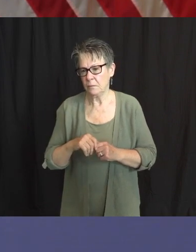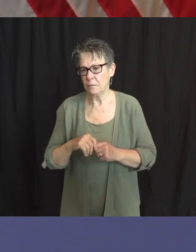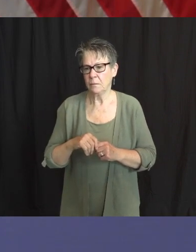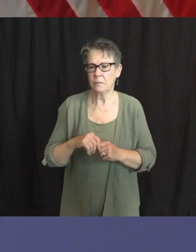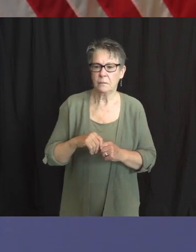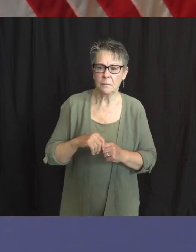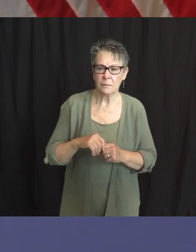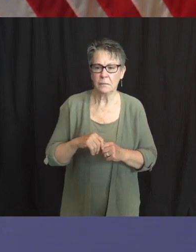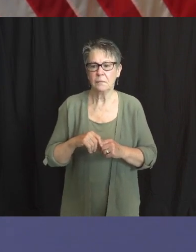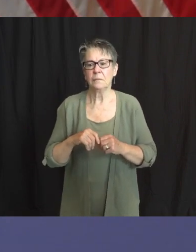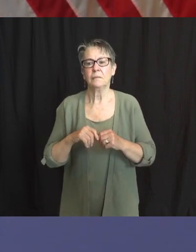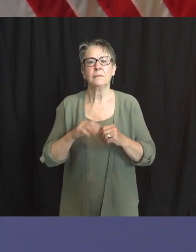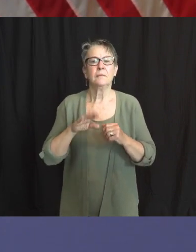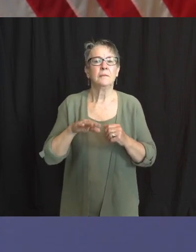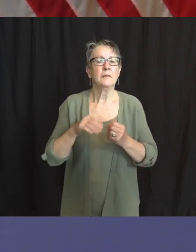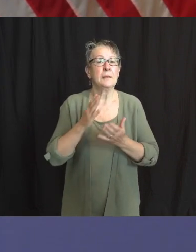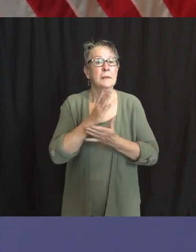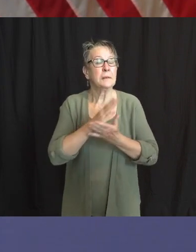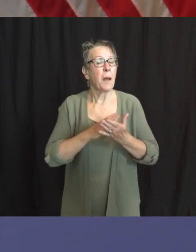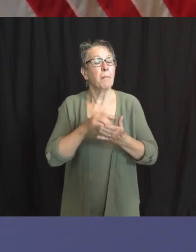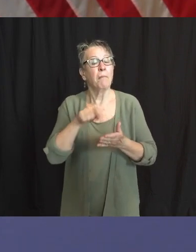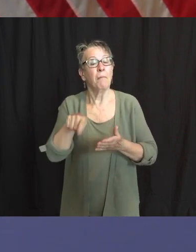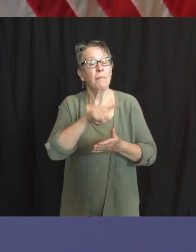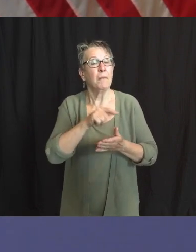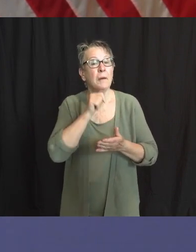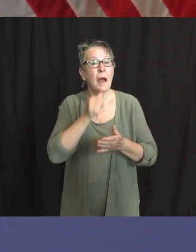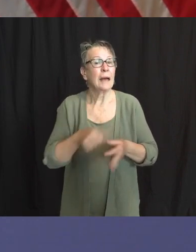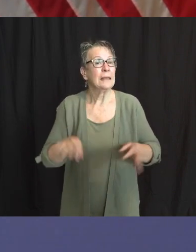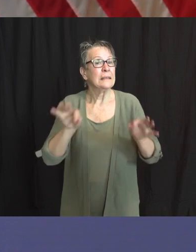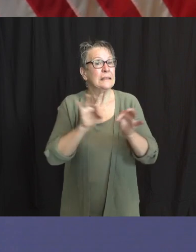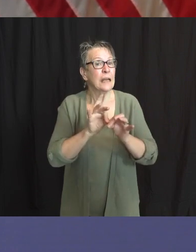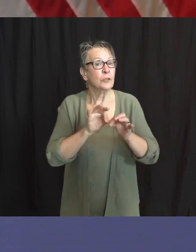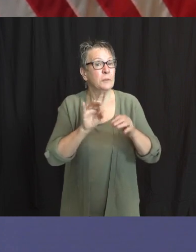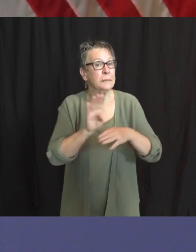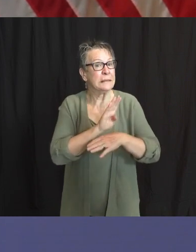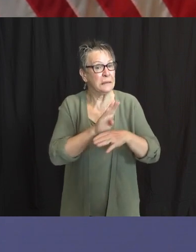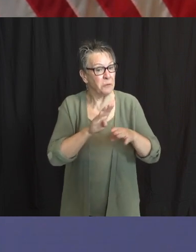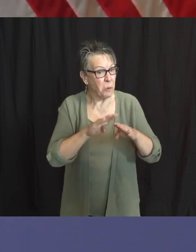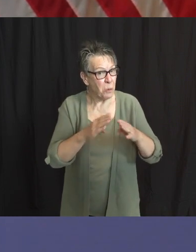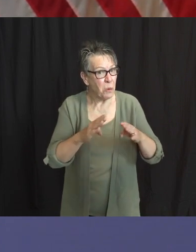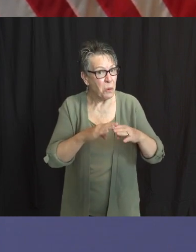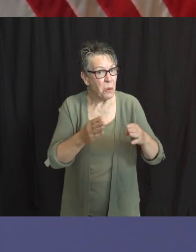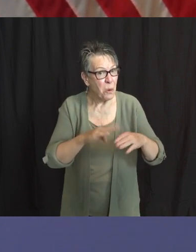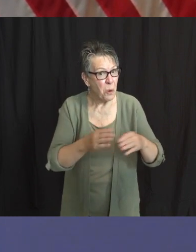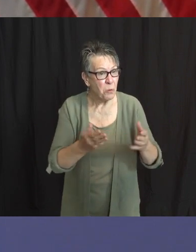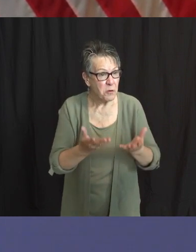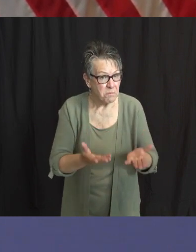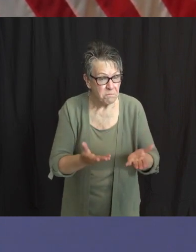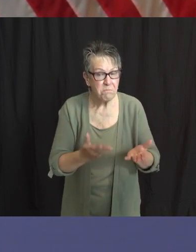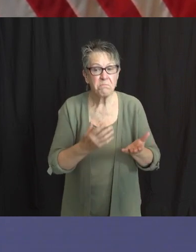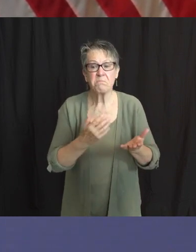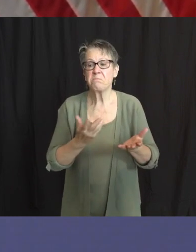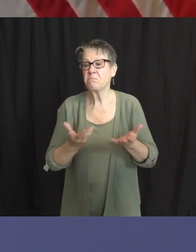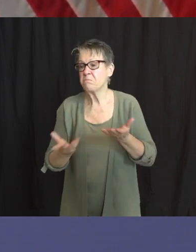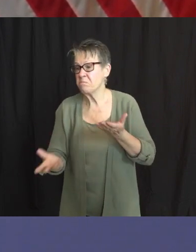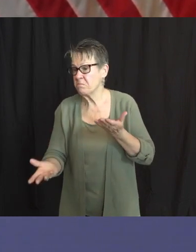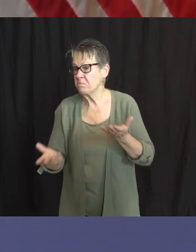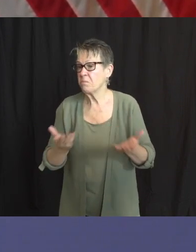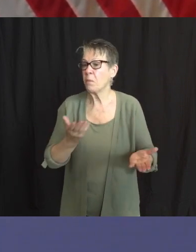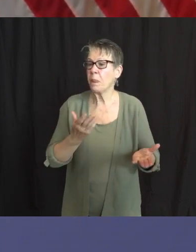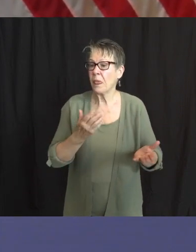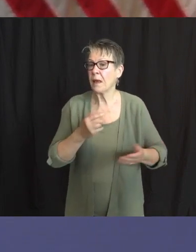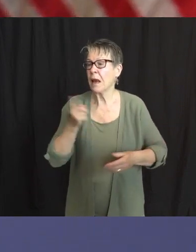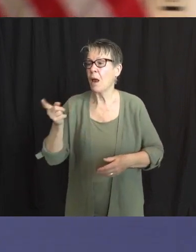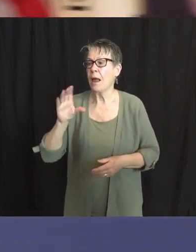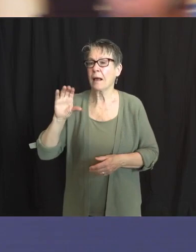steps, which we note. Any update, Pat, you've got on largely compliance, but any other matters you've gotten? Thank you for everything.